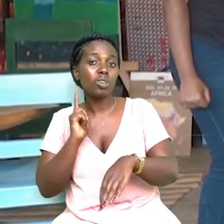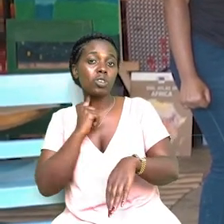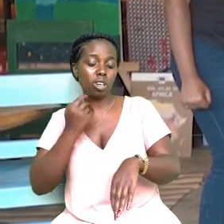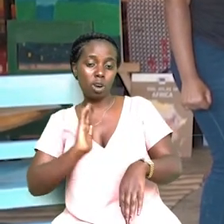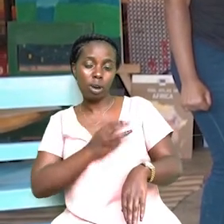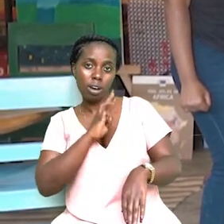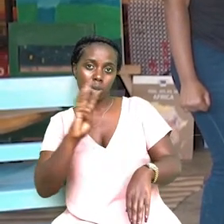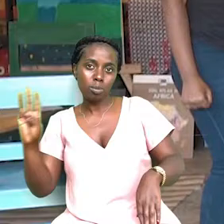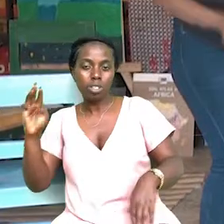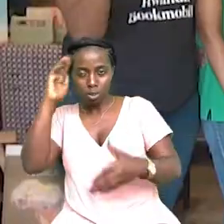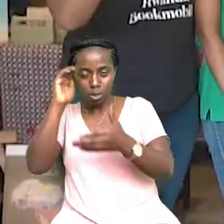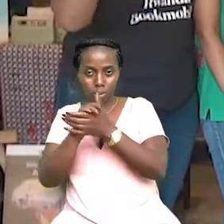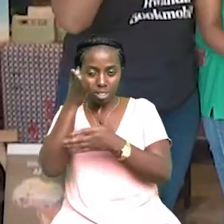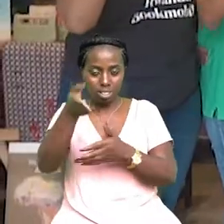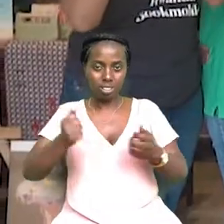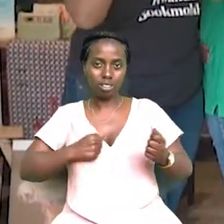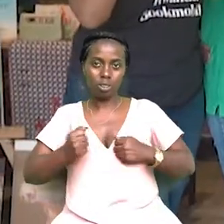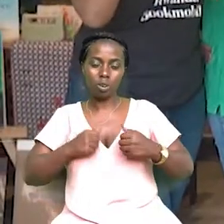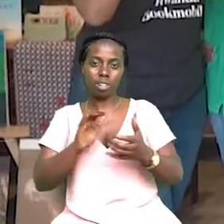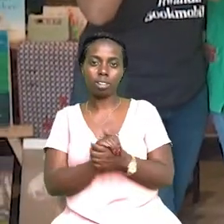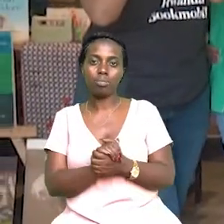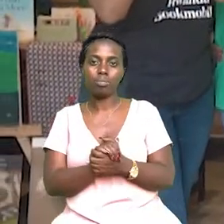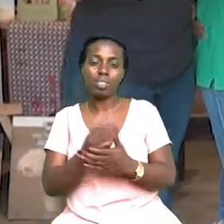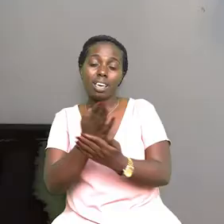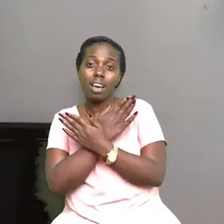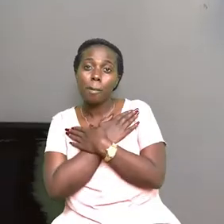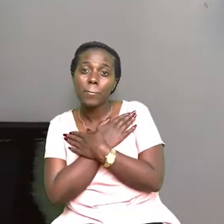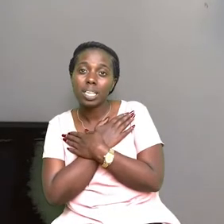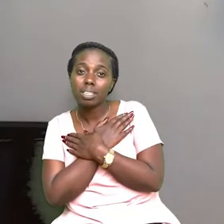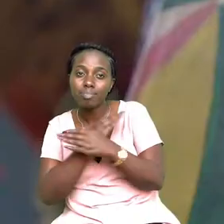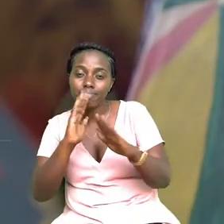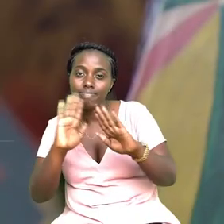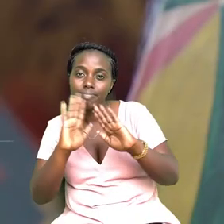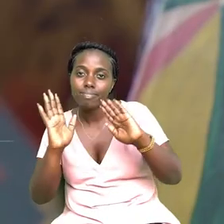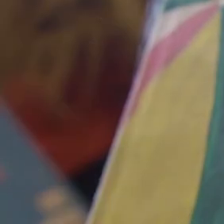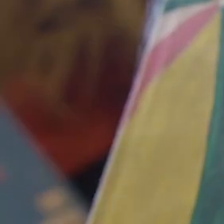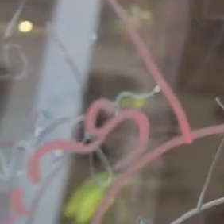enjoy our website and hope to meet you soon one day. Yambi!